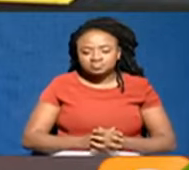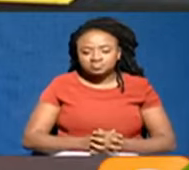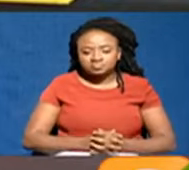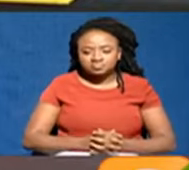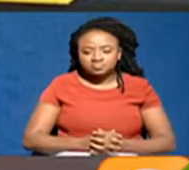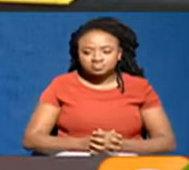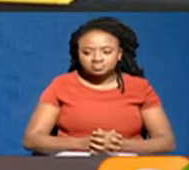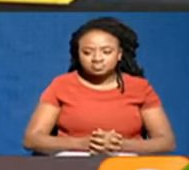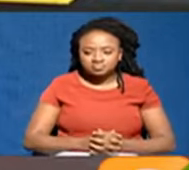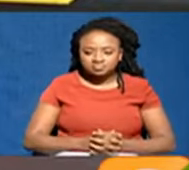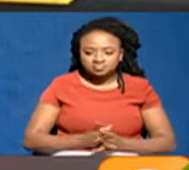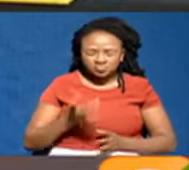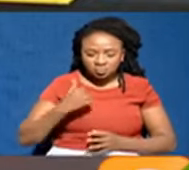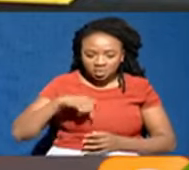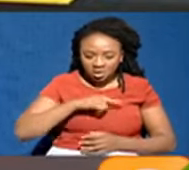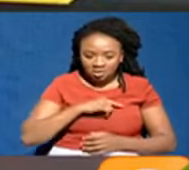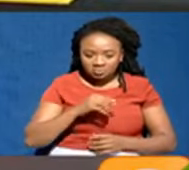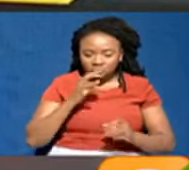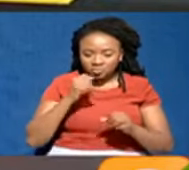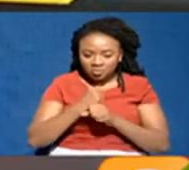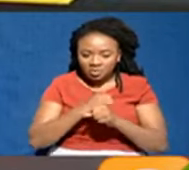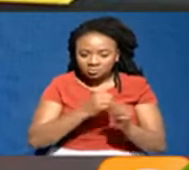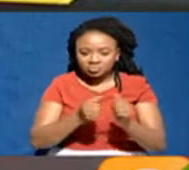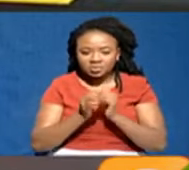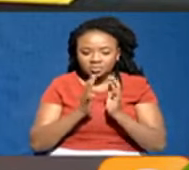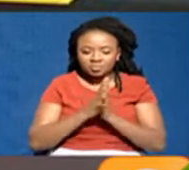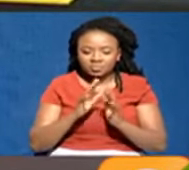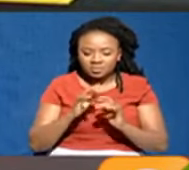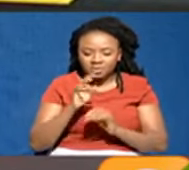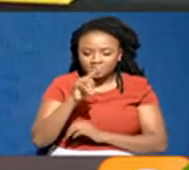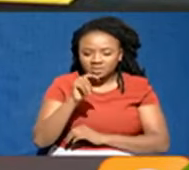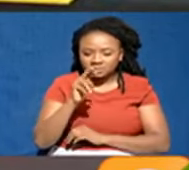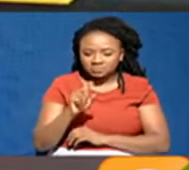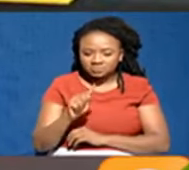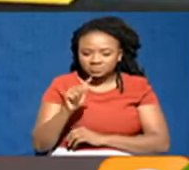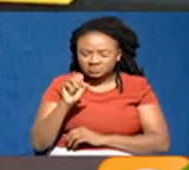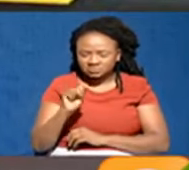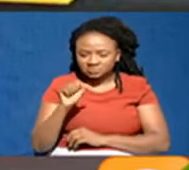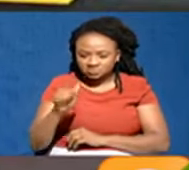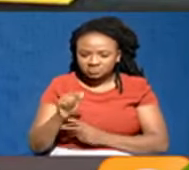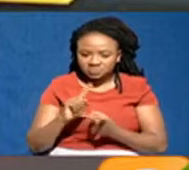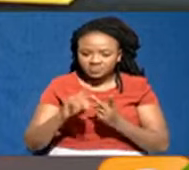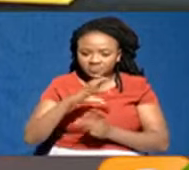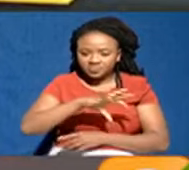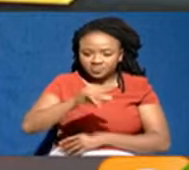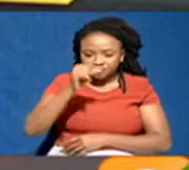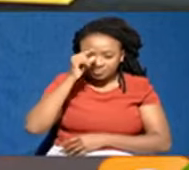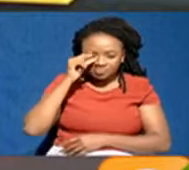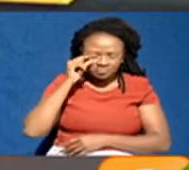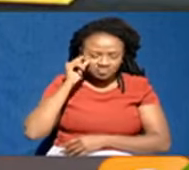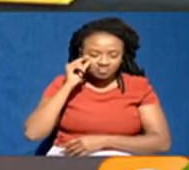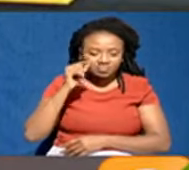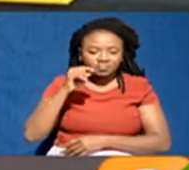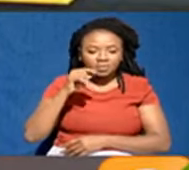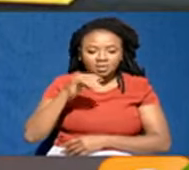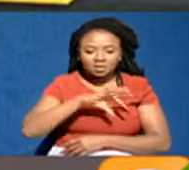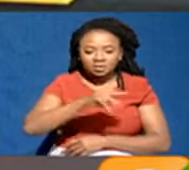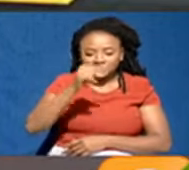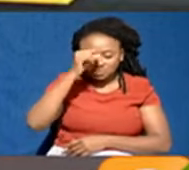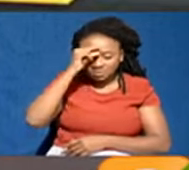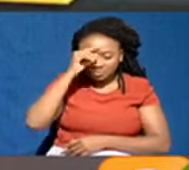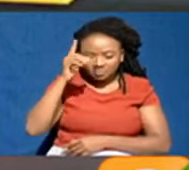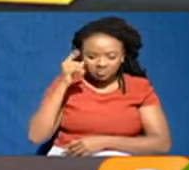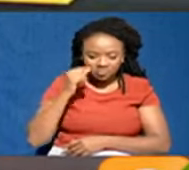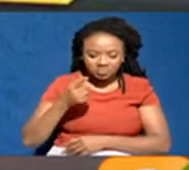working is that we are bringing in the stakeholders, working with the National Transport and Safety Authority and the county government of Mombasa. And we're also looking into cascading or